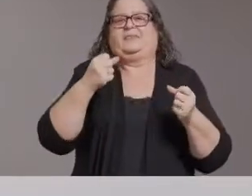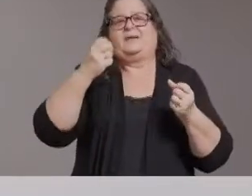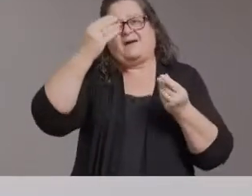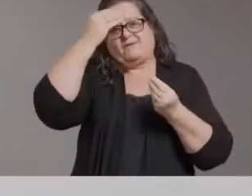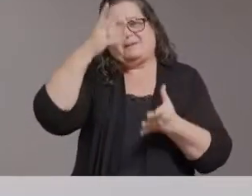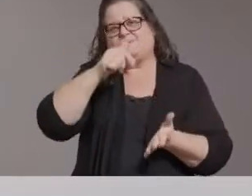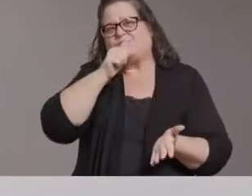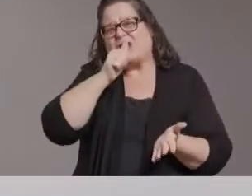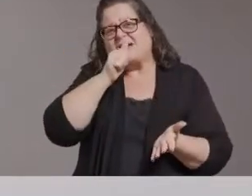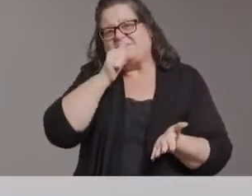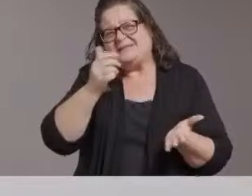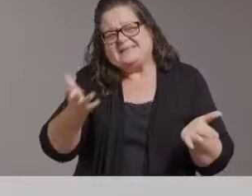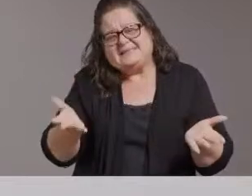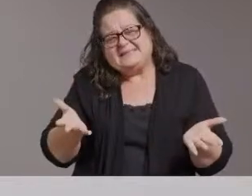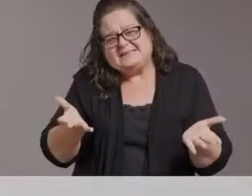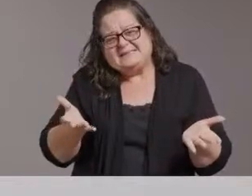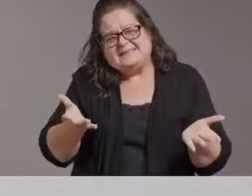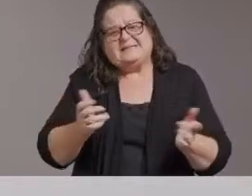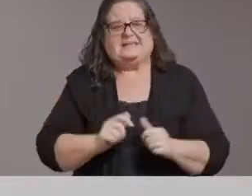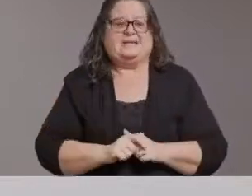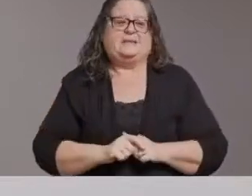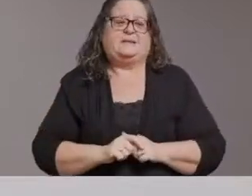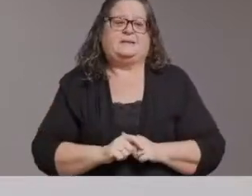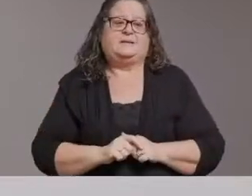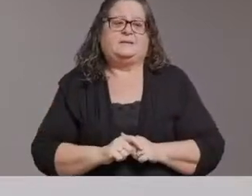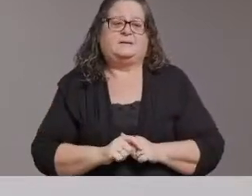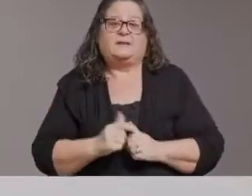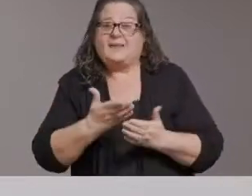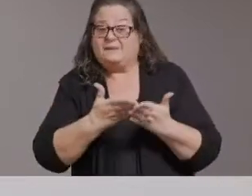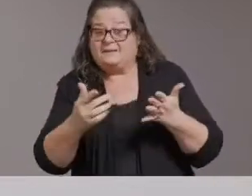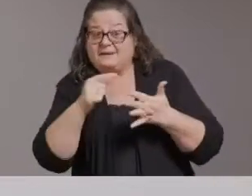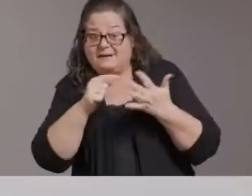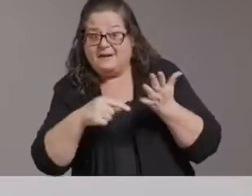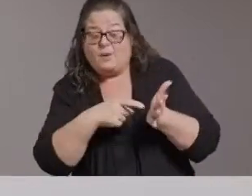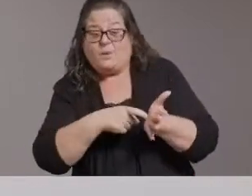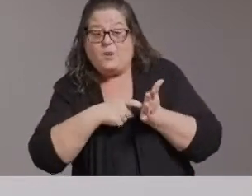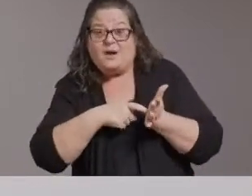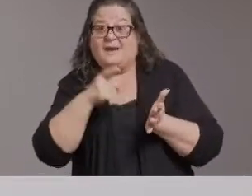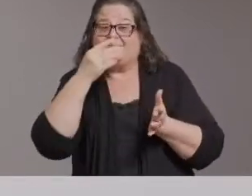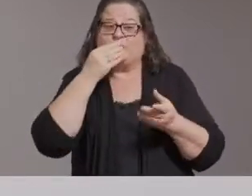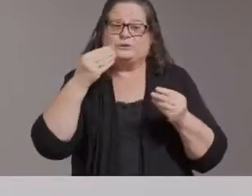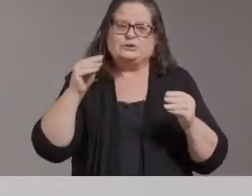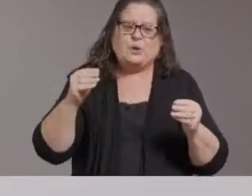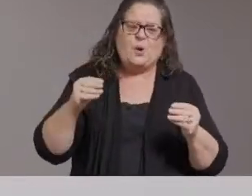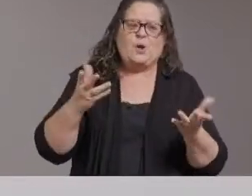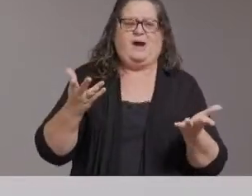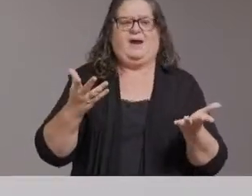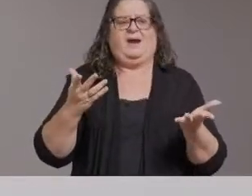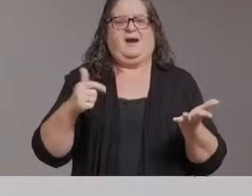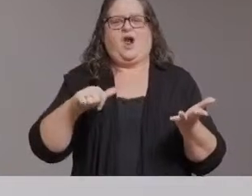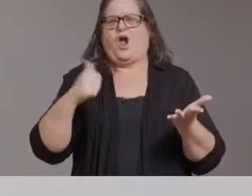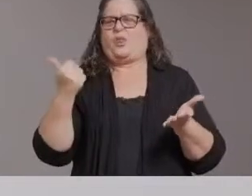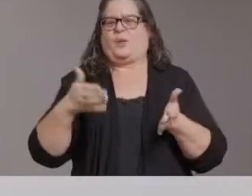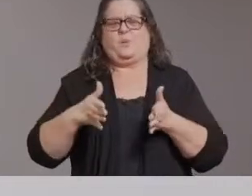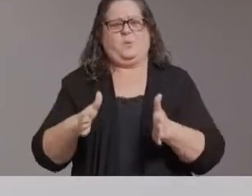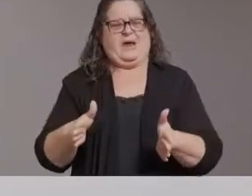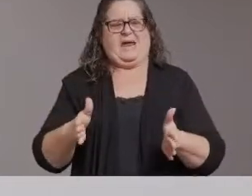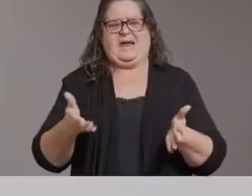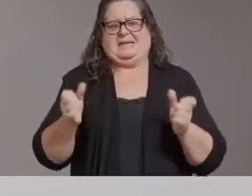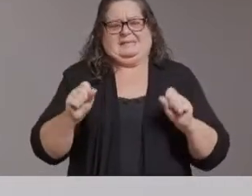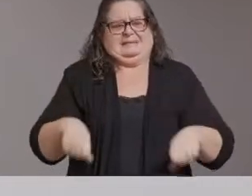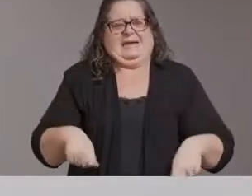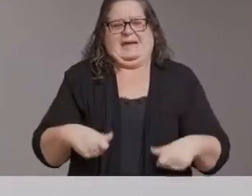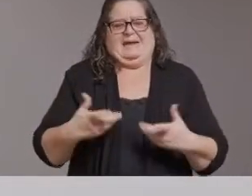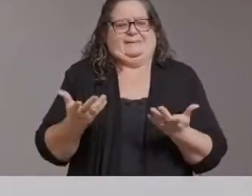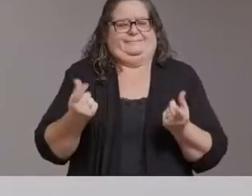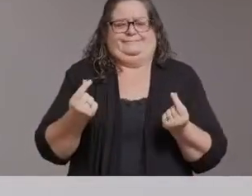so for things like that are mandatory, like a grocery store and those types of things, there are other mitigation strategies that can be put into place. I don't know